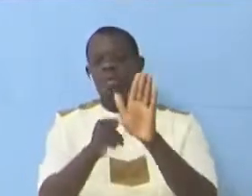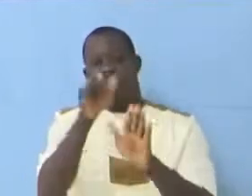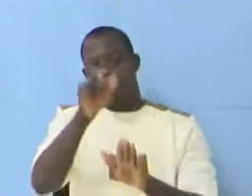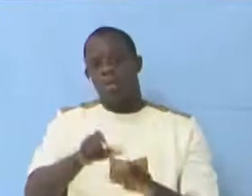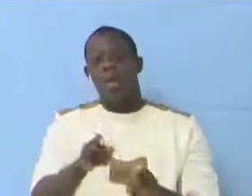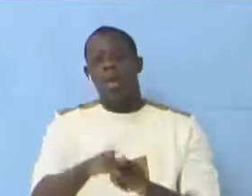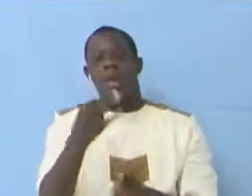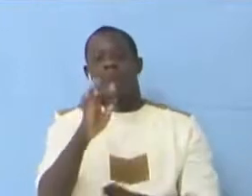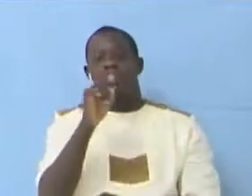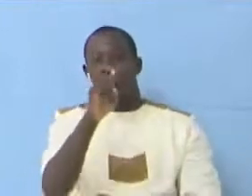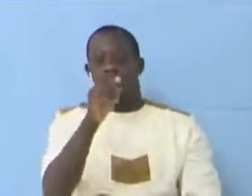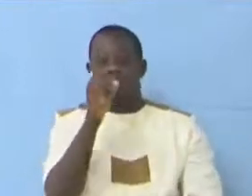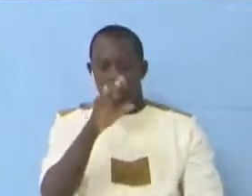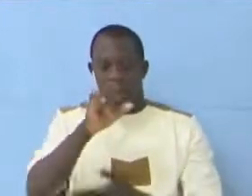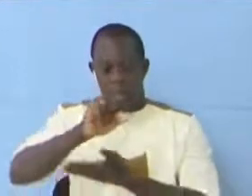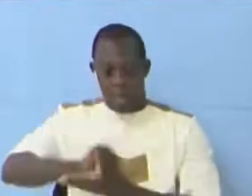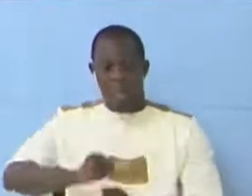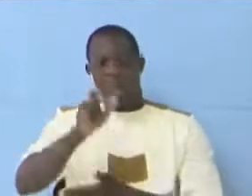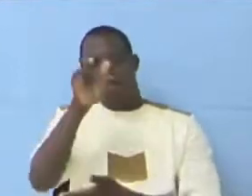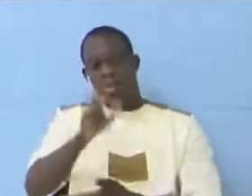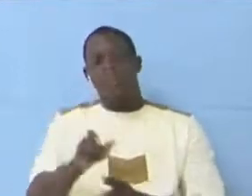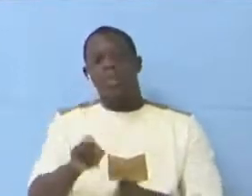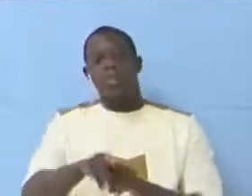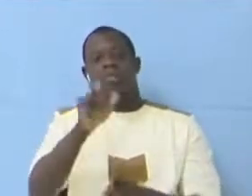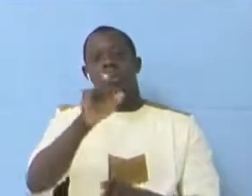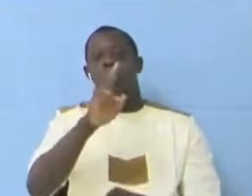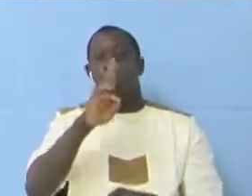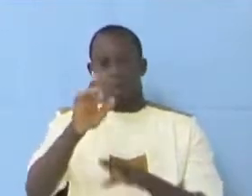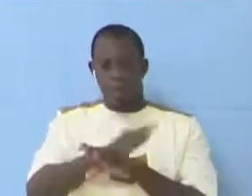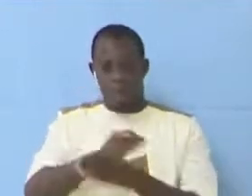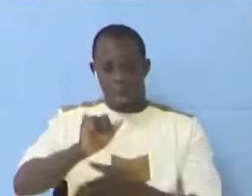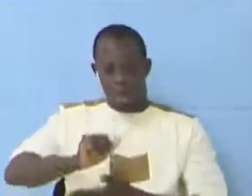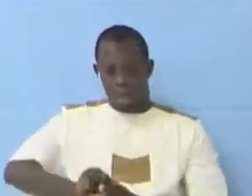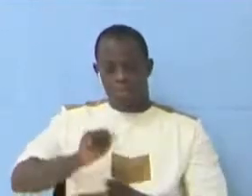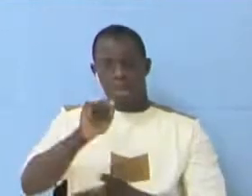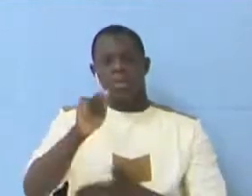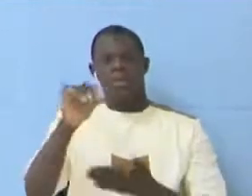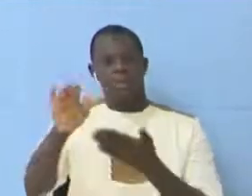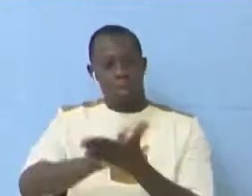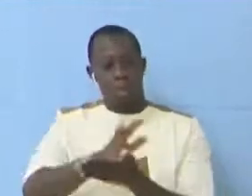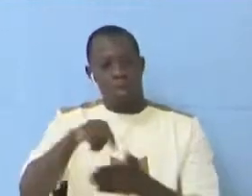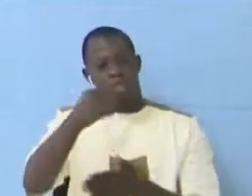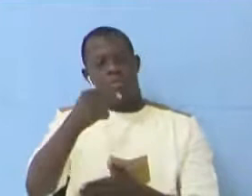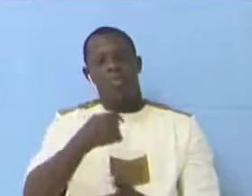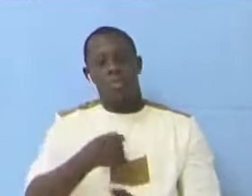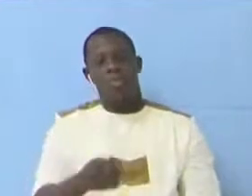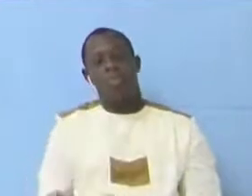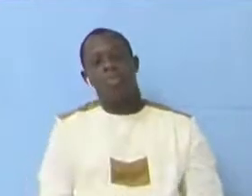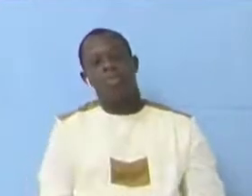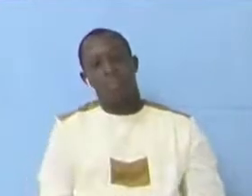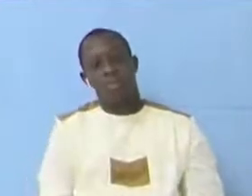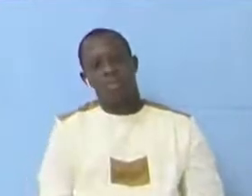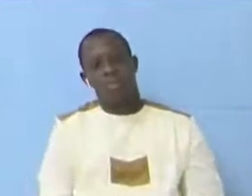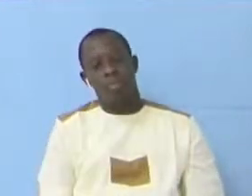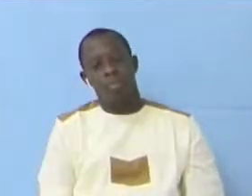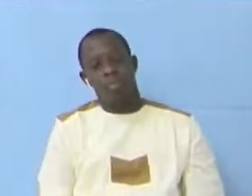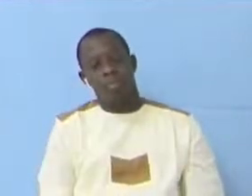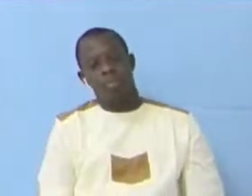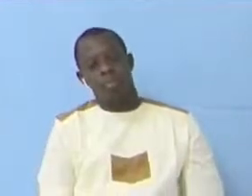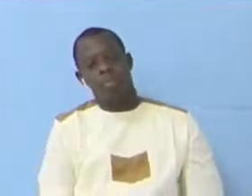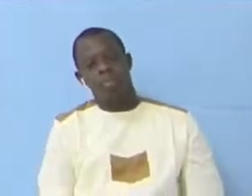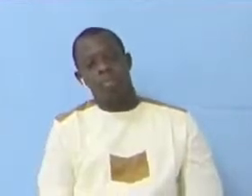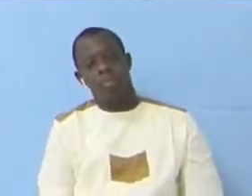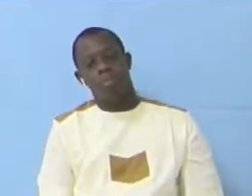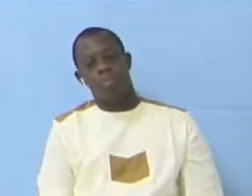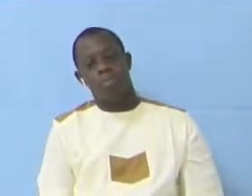who do you have in mind? The person who was keeping it for me. waaye nit ki nga xam ne moom laa ko dénkaane woon. But he